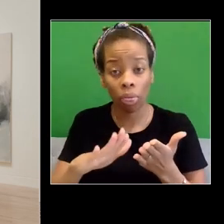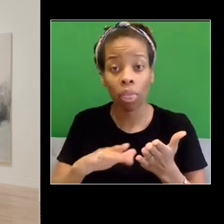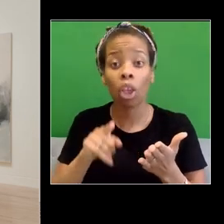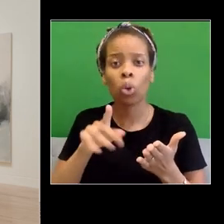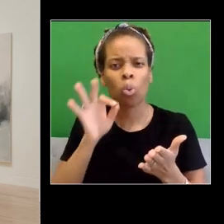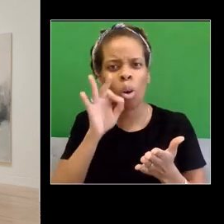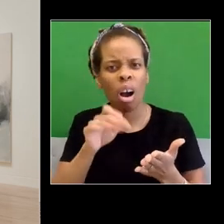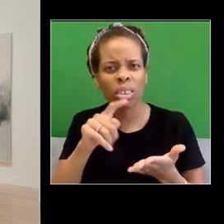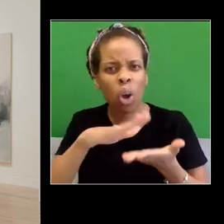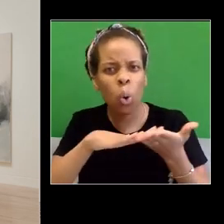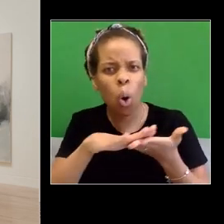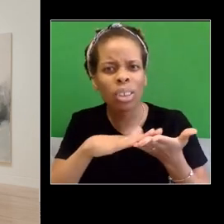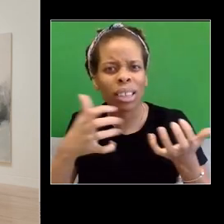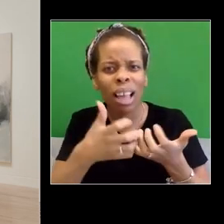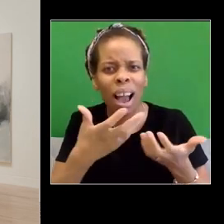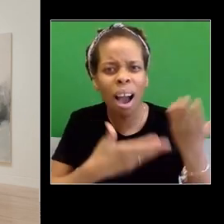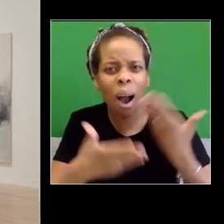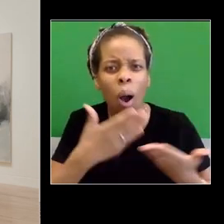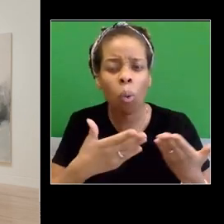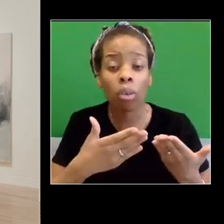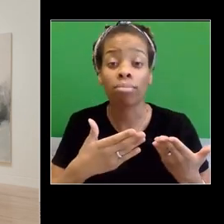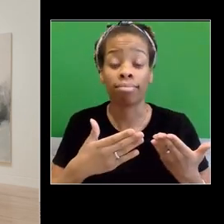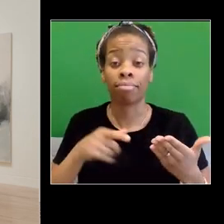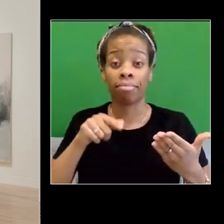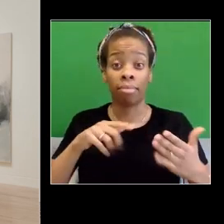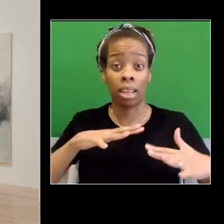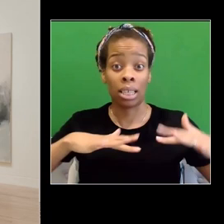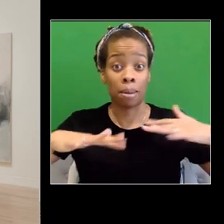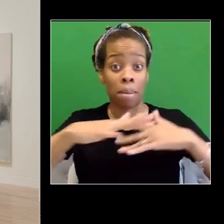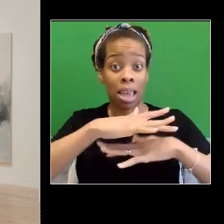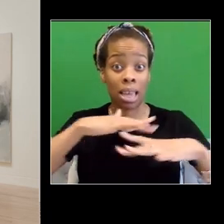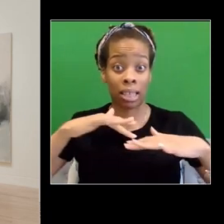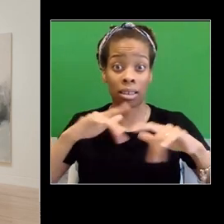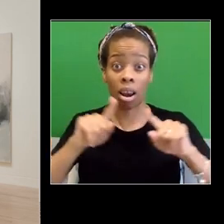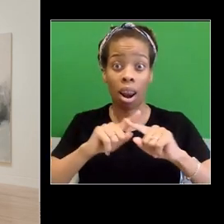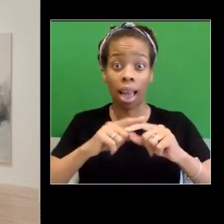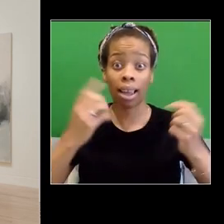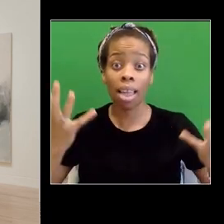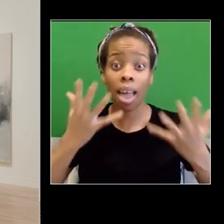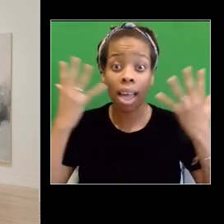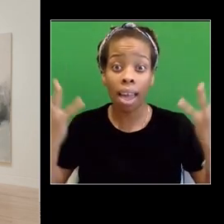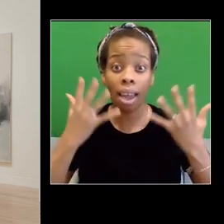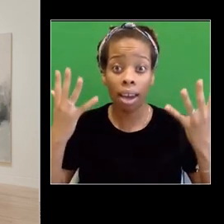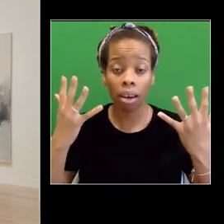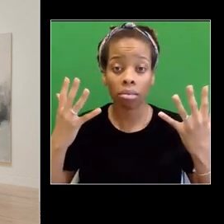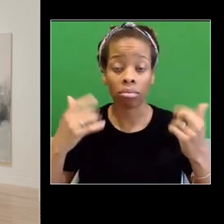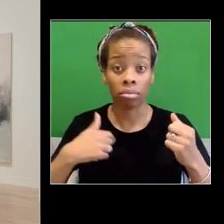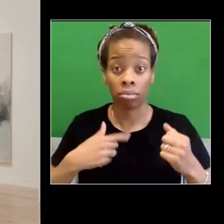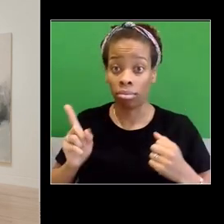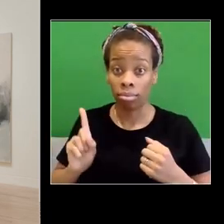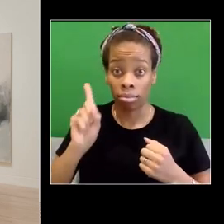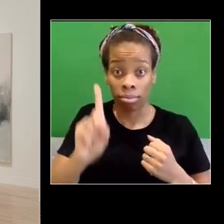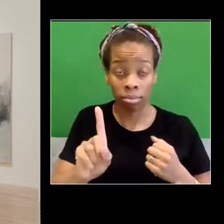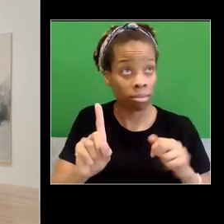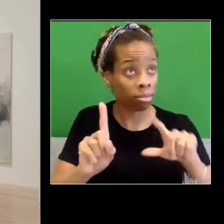was, the space has become air. It's about putting the figure into air and putting distance between the viewer and that figure.